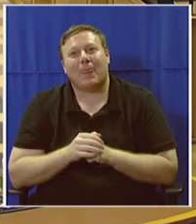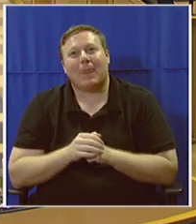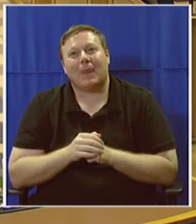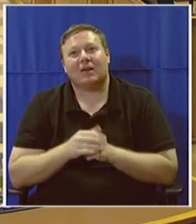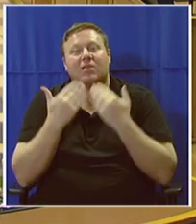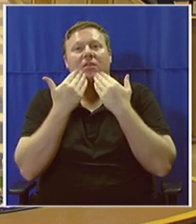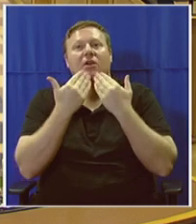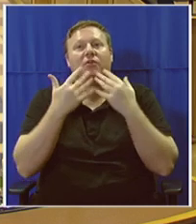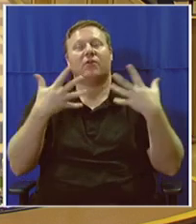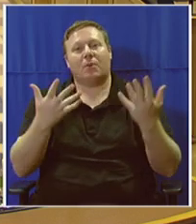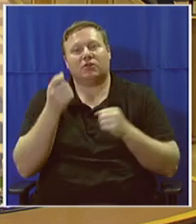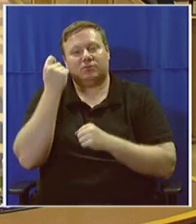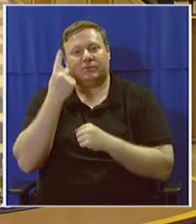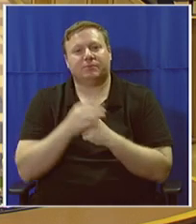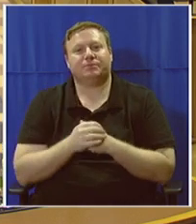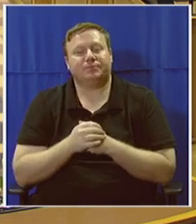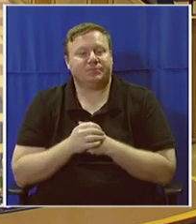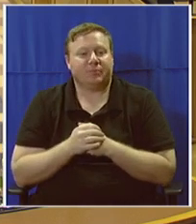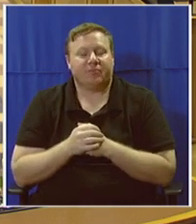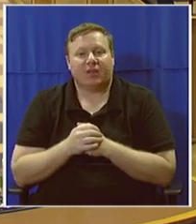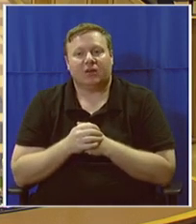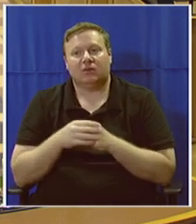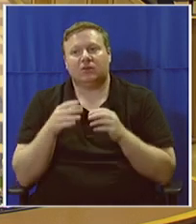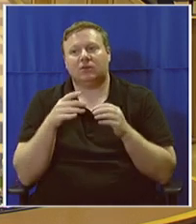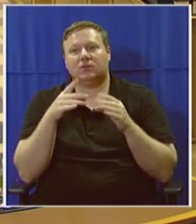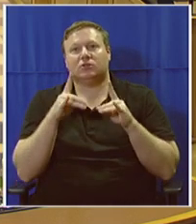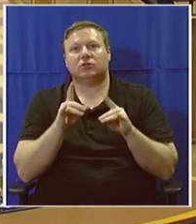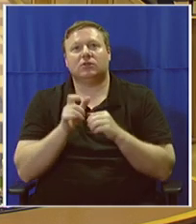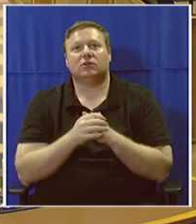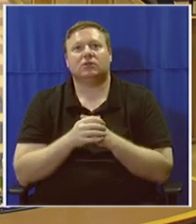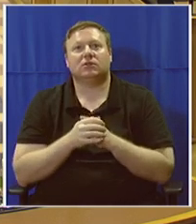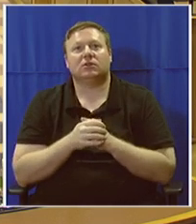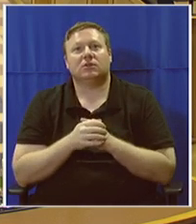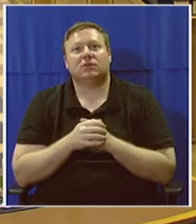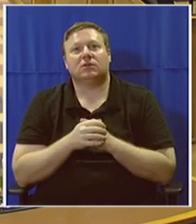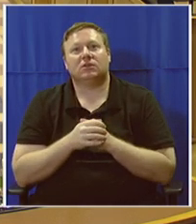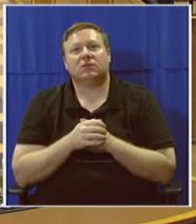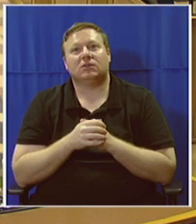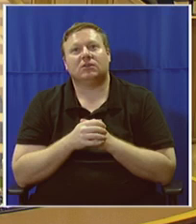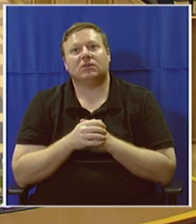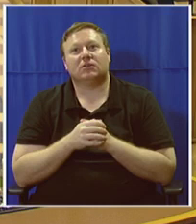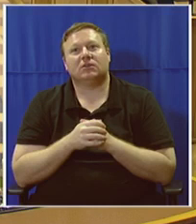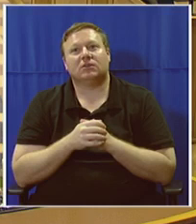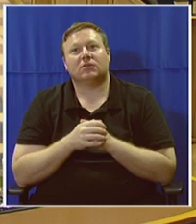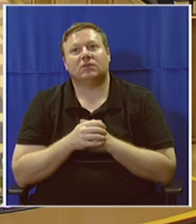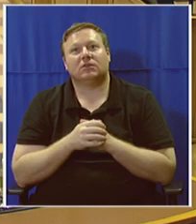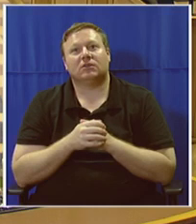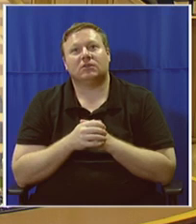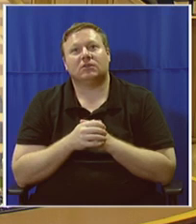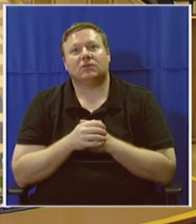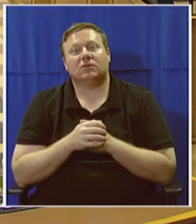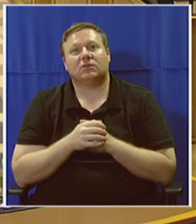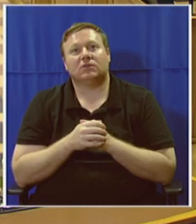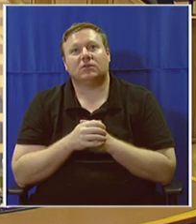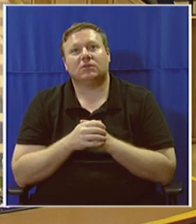Kialebora mla stool. Olebora na ANC. Thank you, House Chair. I move on behalf of the ANC